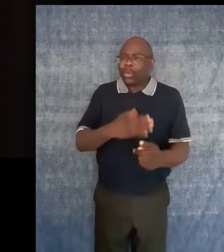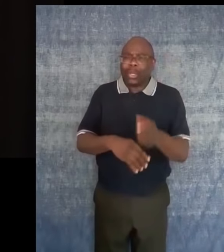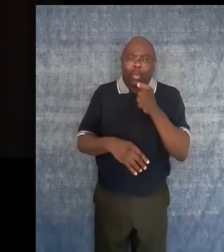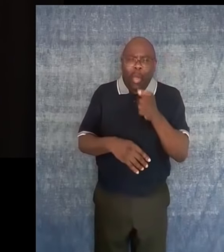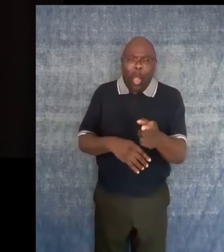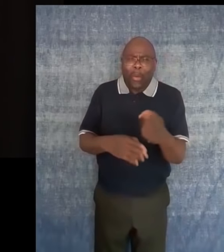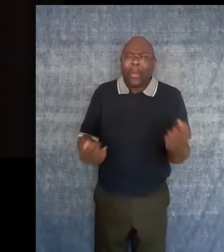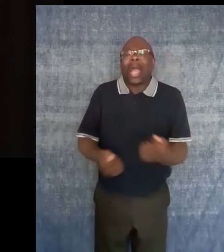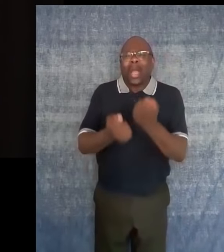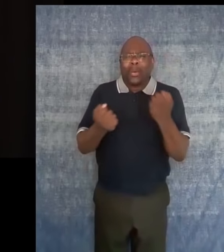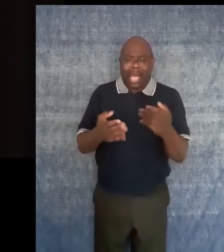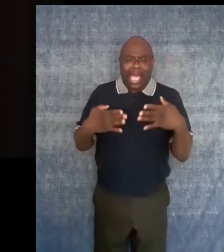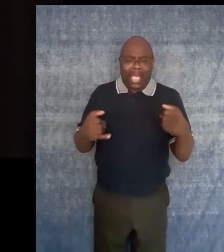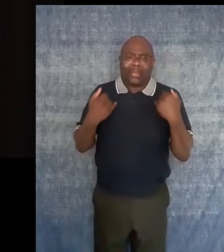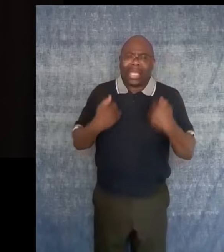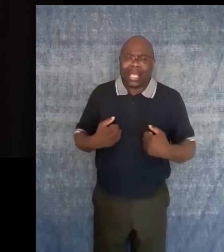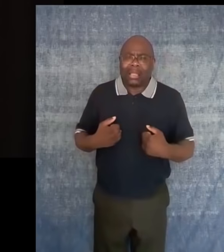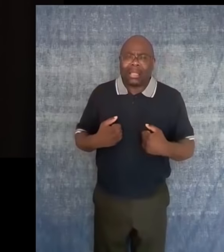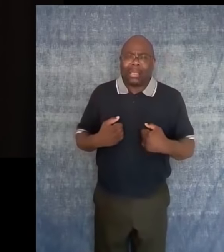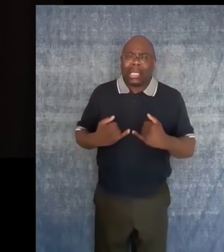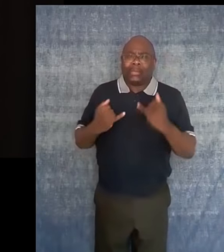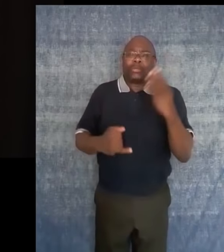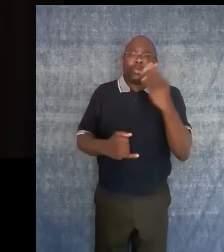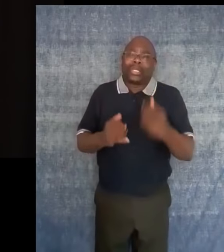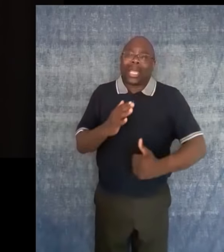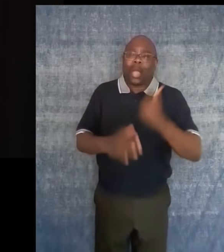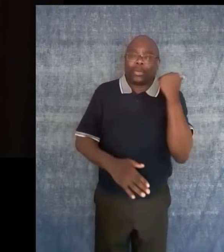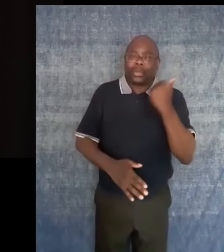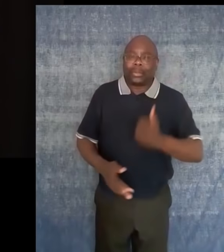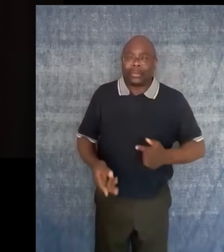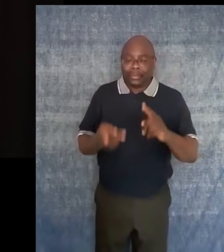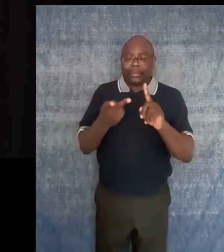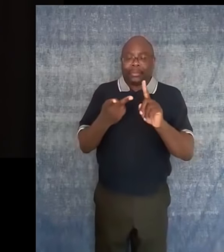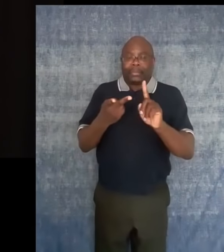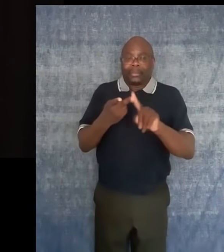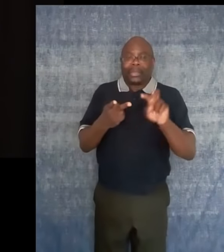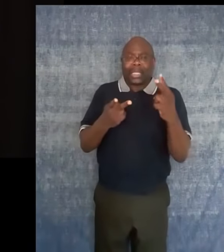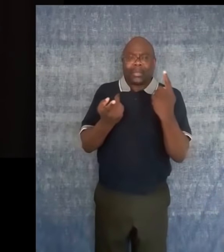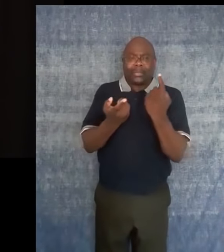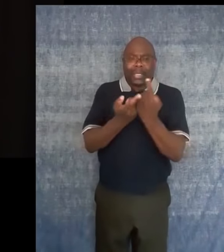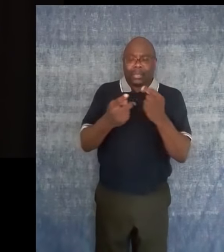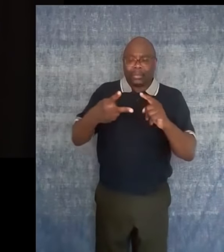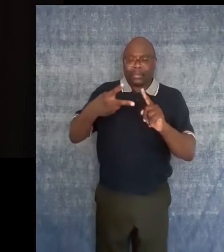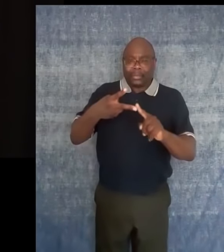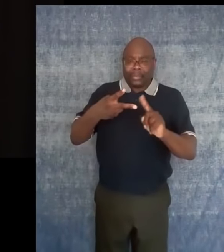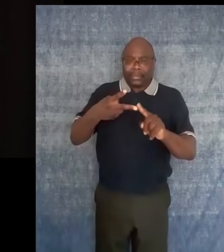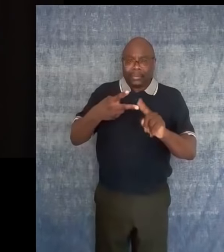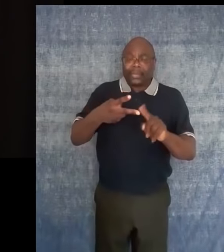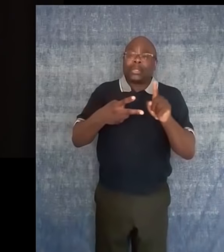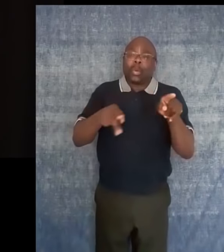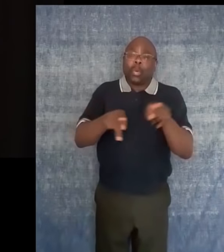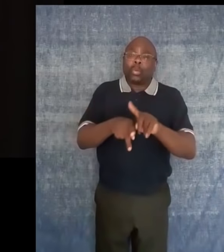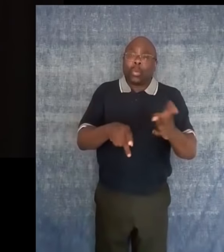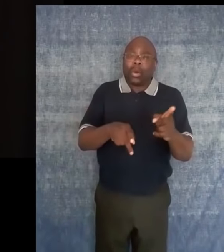words, but with power, healing the sick and casting out demons. But there's a second thing that God is doing. God is